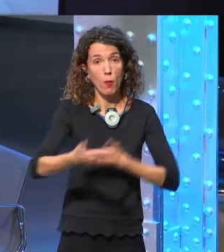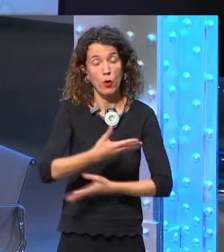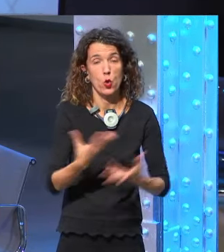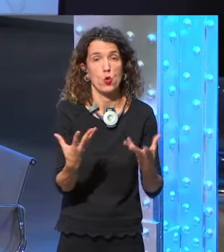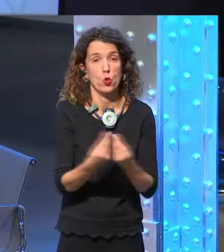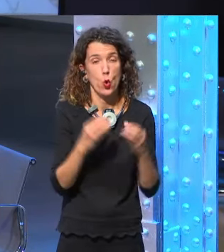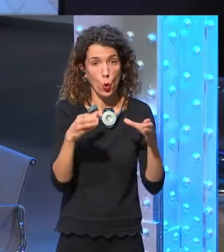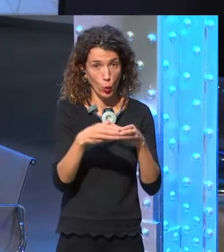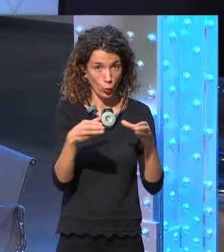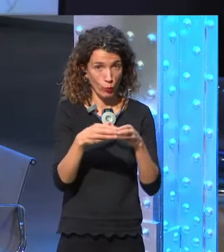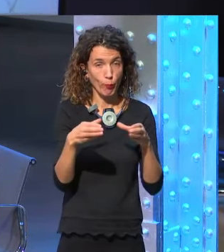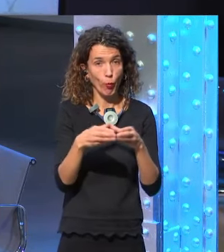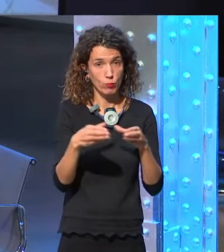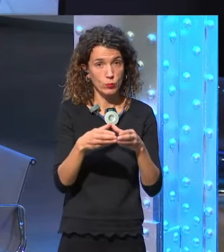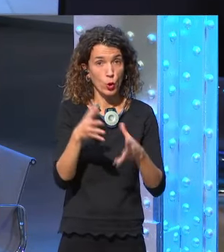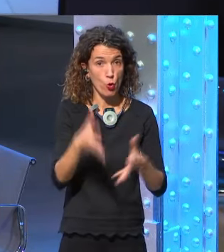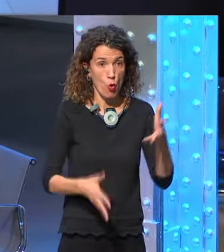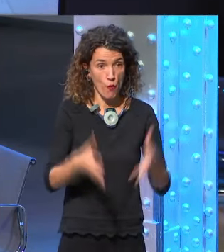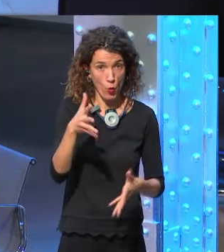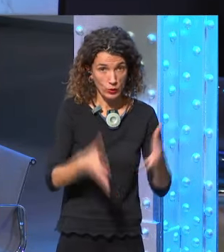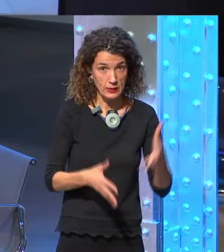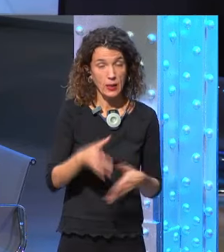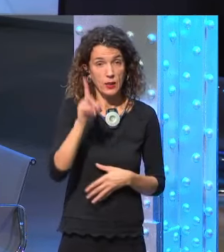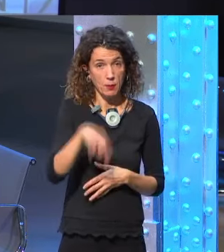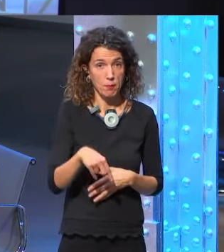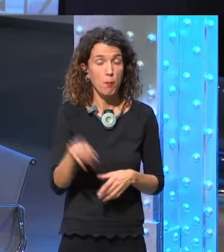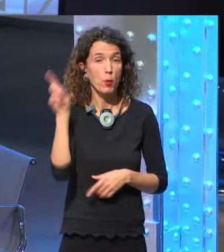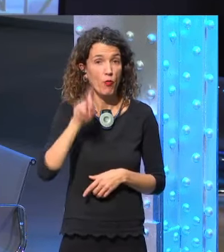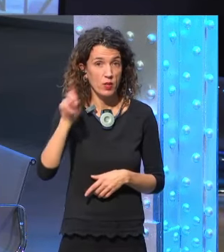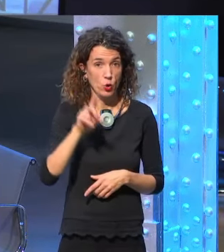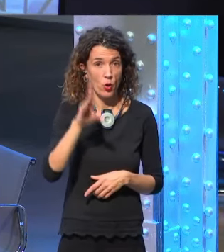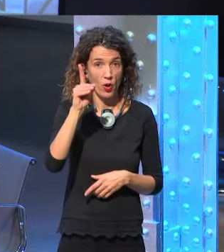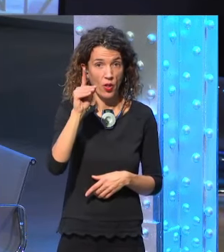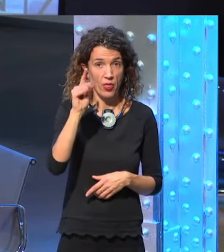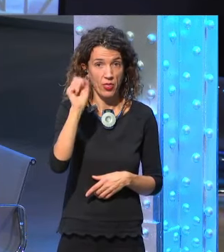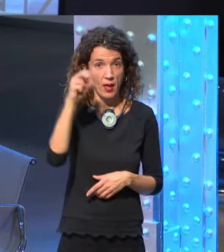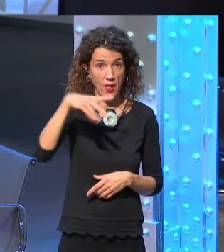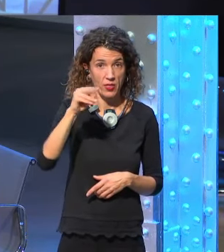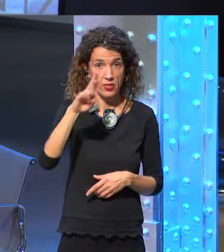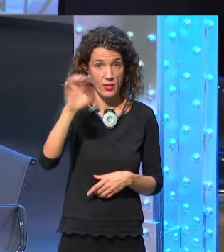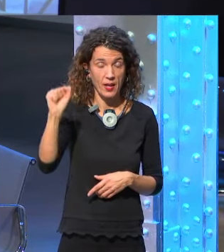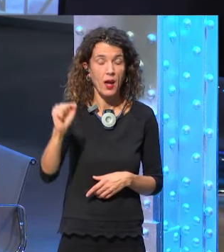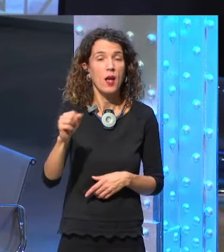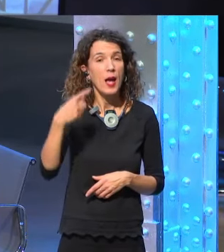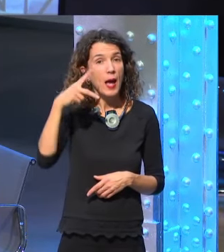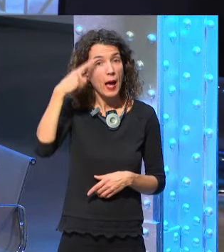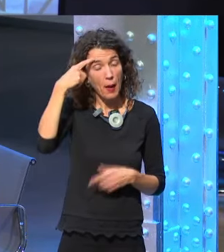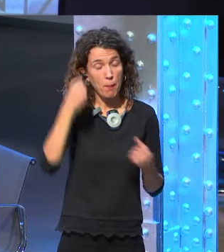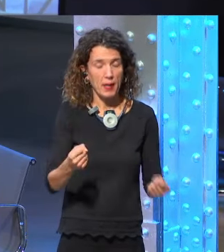of Professor Matthias Kohler at ETH Zurich. He's one of the most acclaimed roboticists for